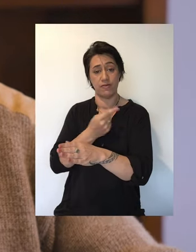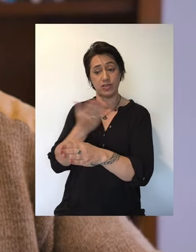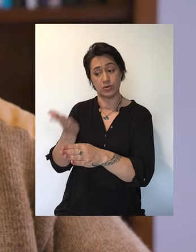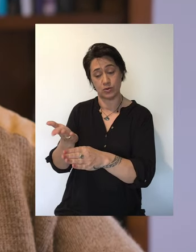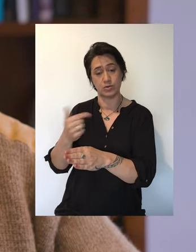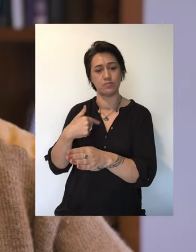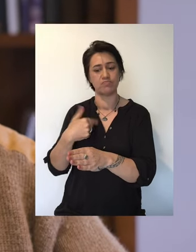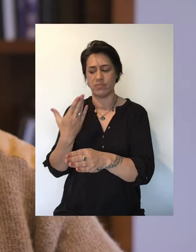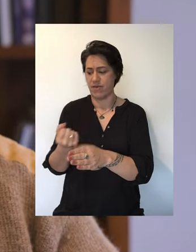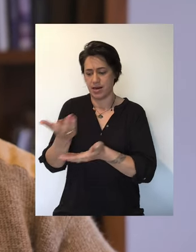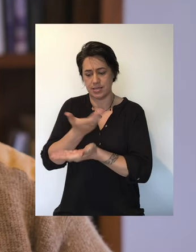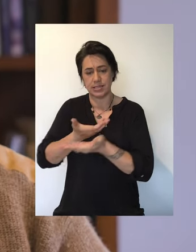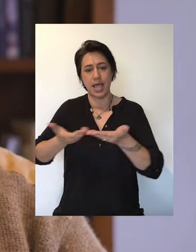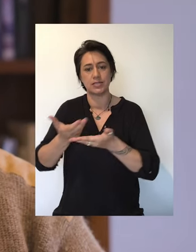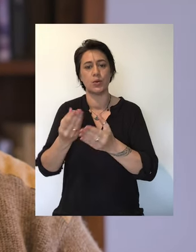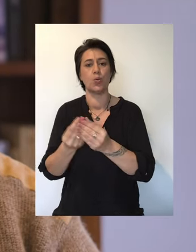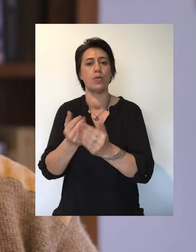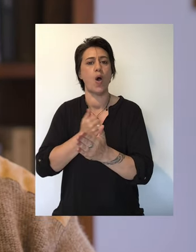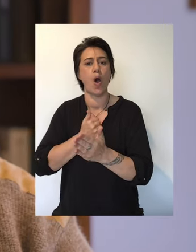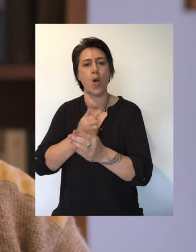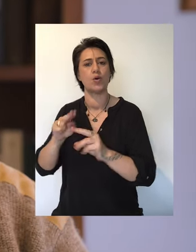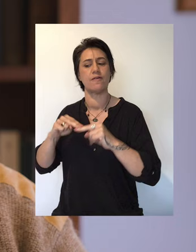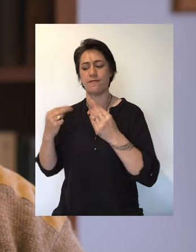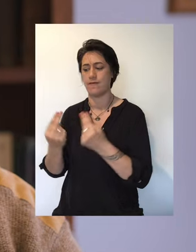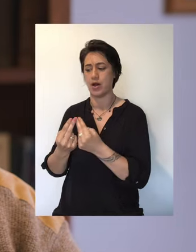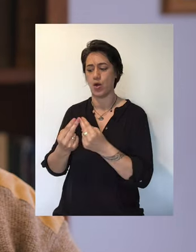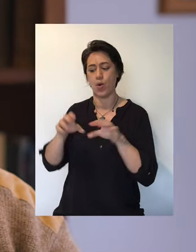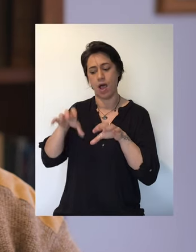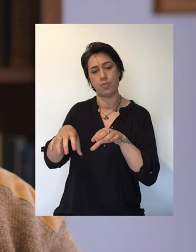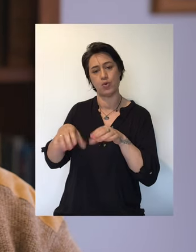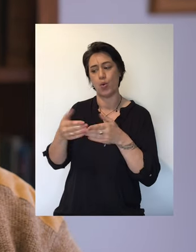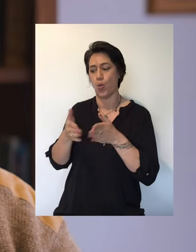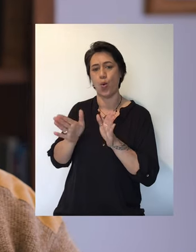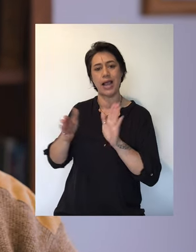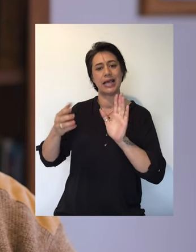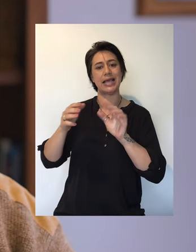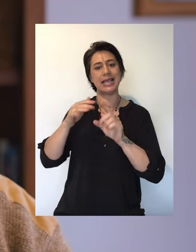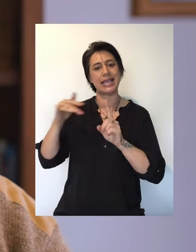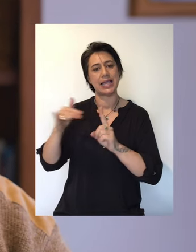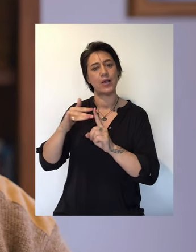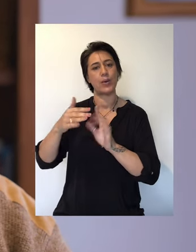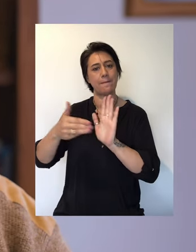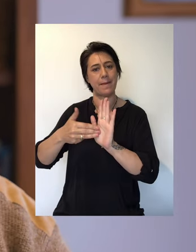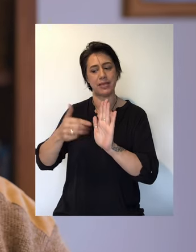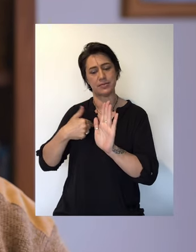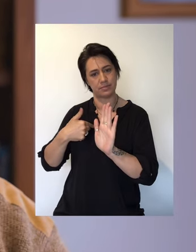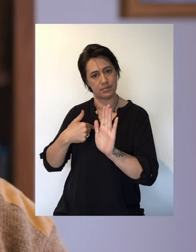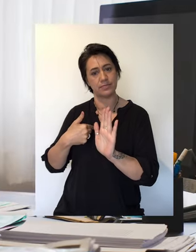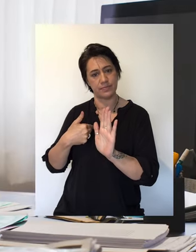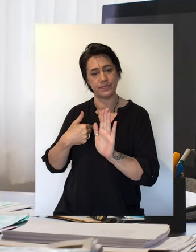practitioners and in discussion with my own whānau, hapū and wider iwi